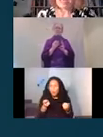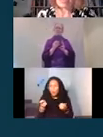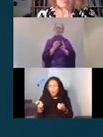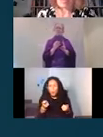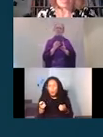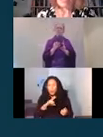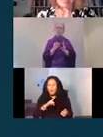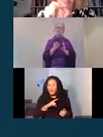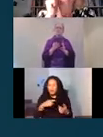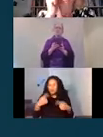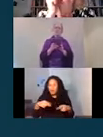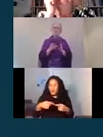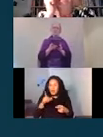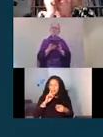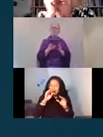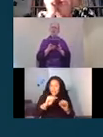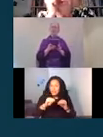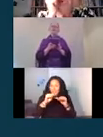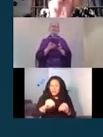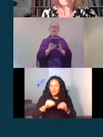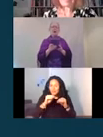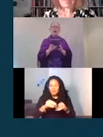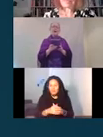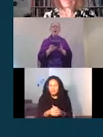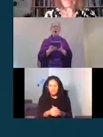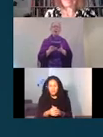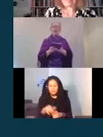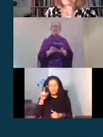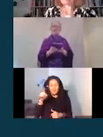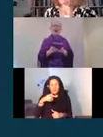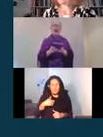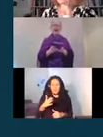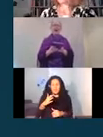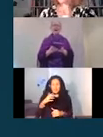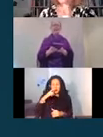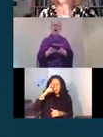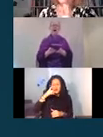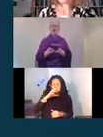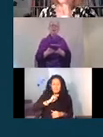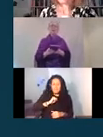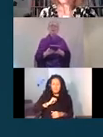not allowing women to be educated. That haughty man,